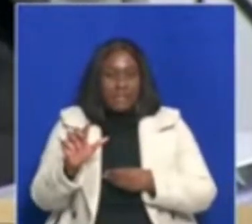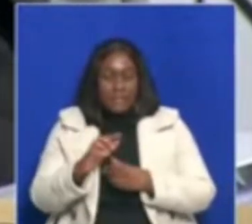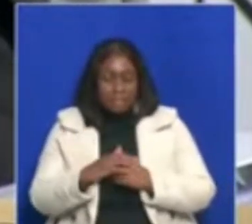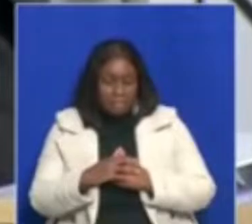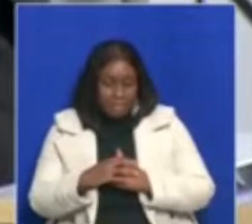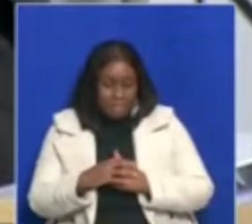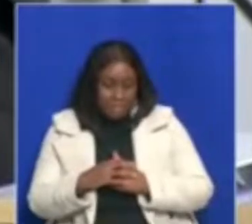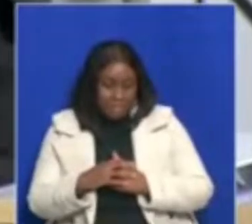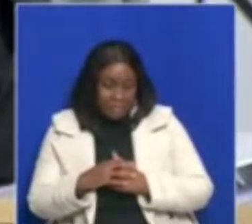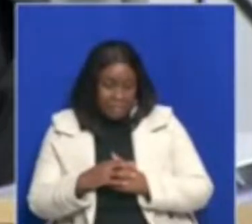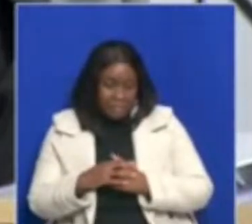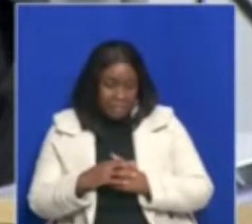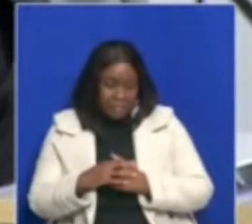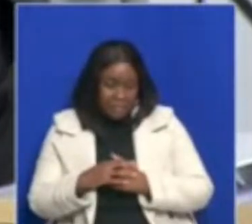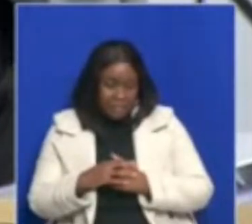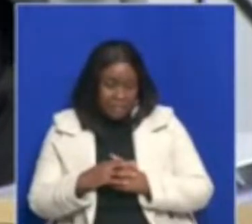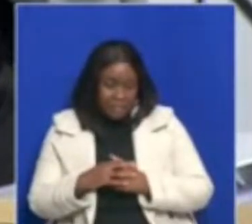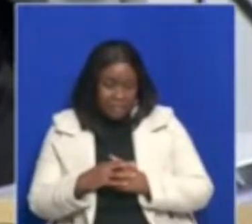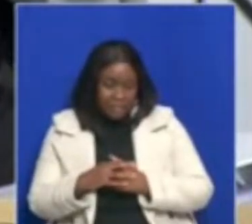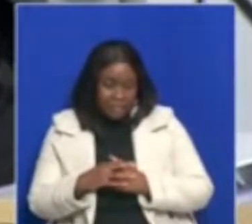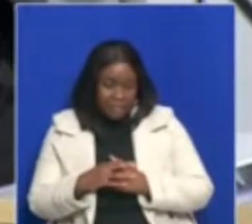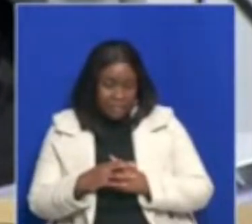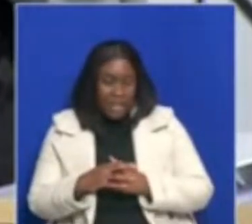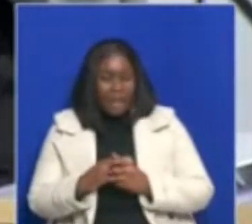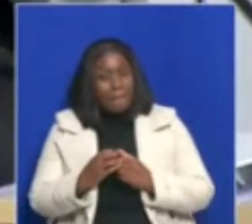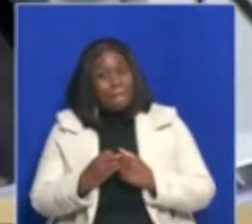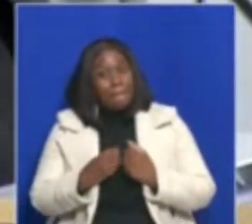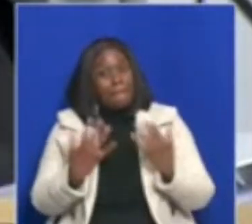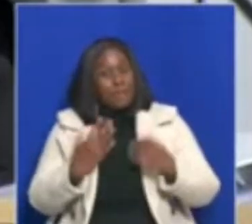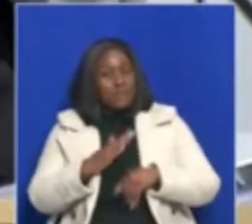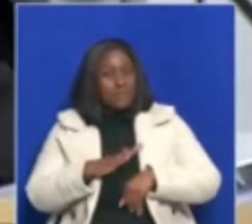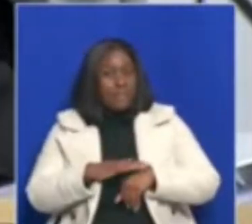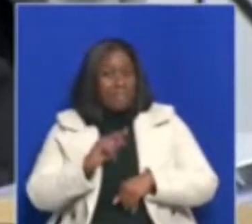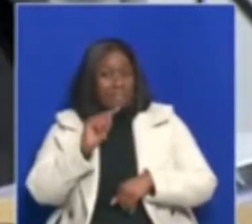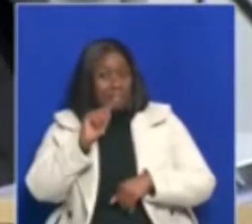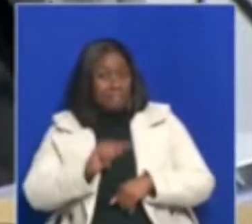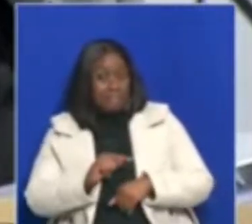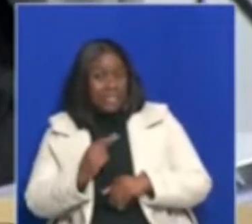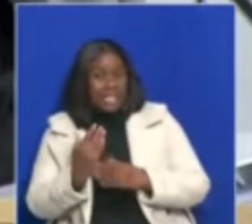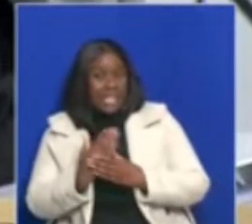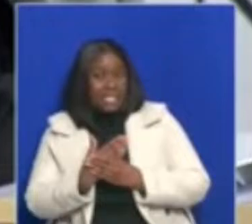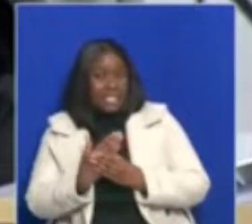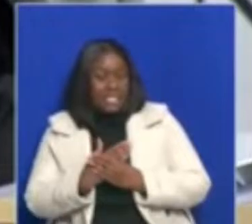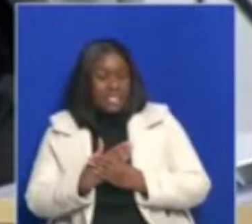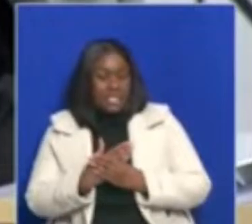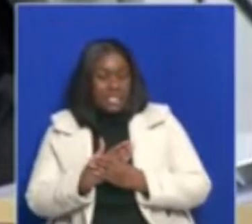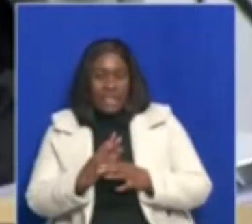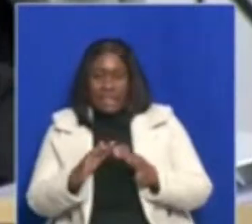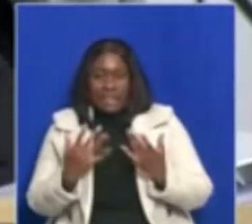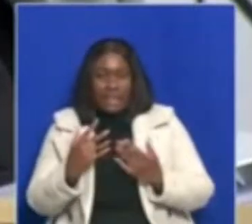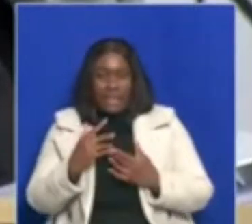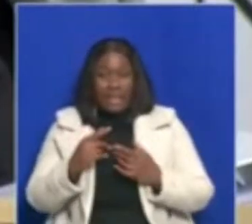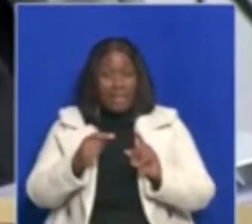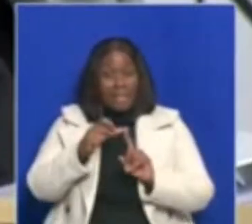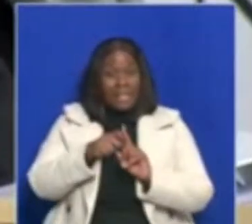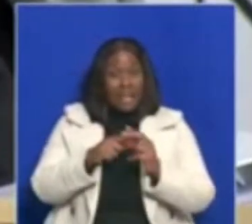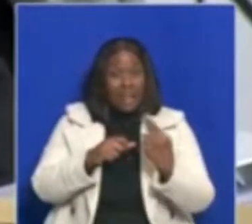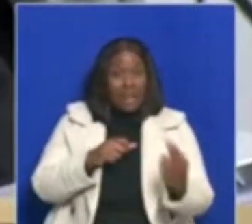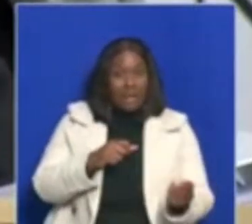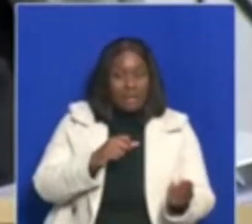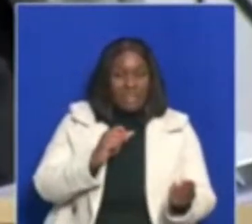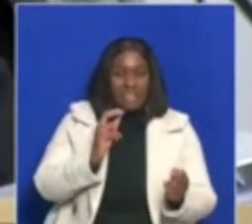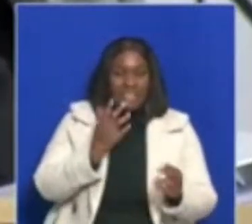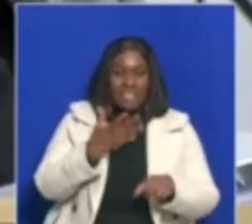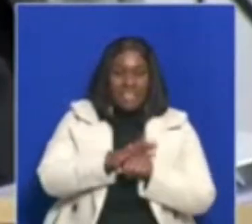In majority of the cases, you'll not have the name of the deceased. When you go to the crime